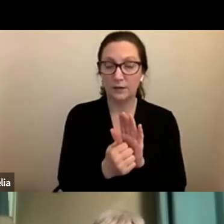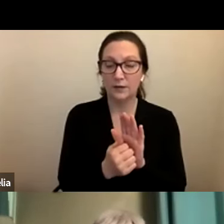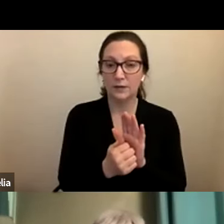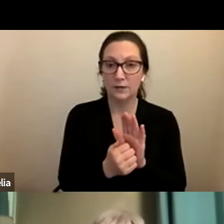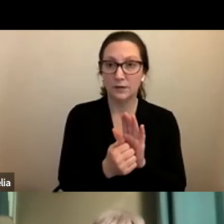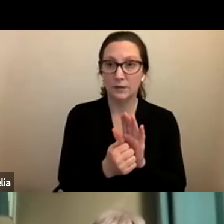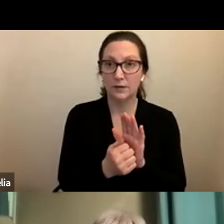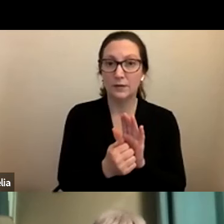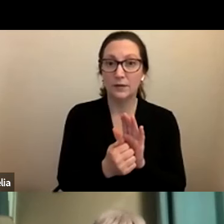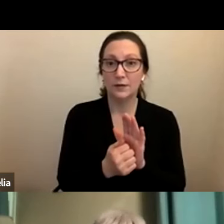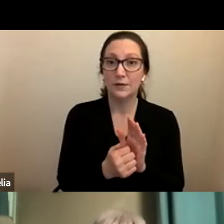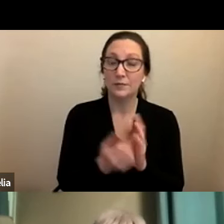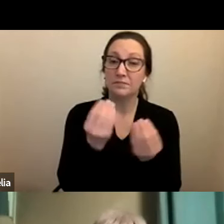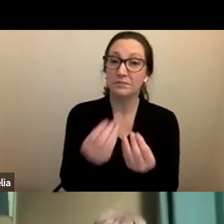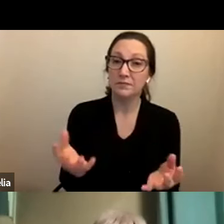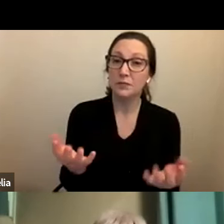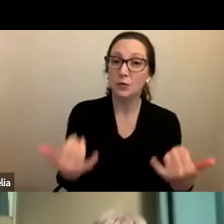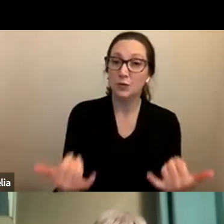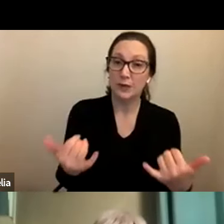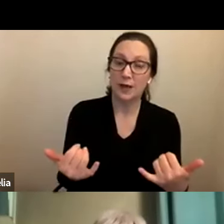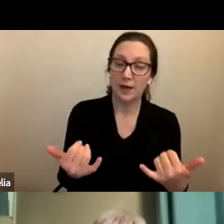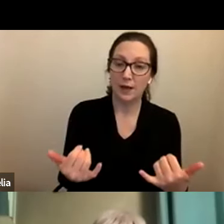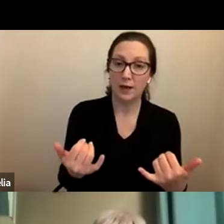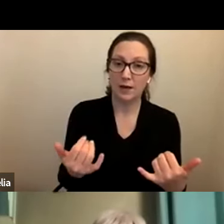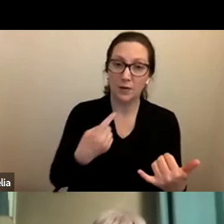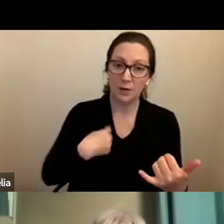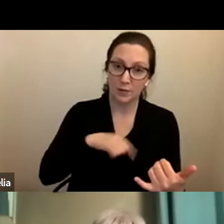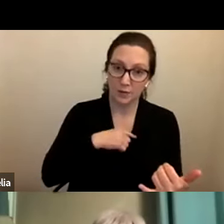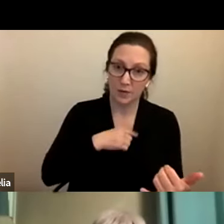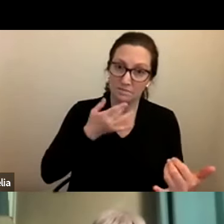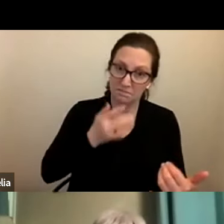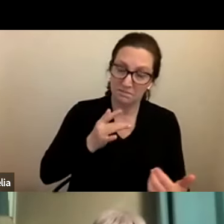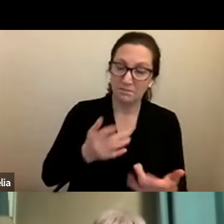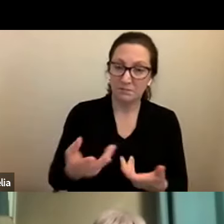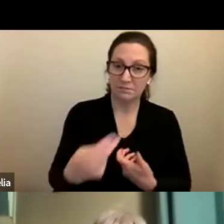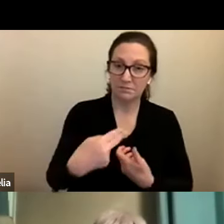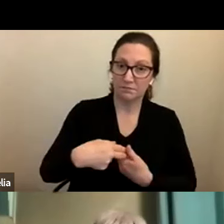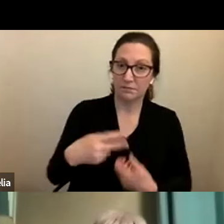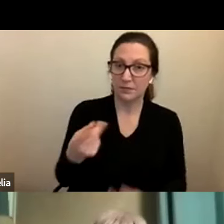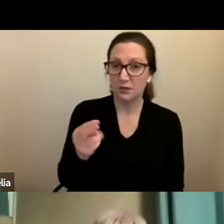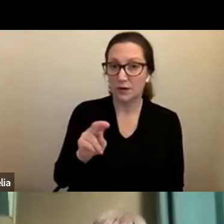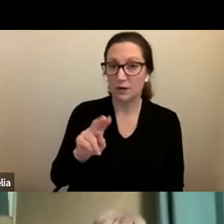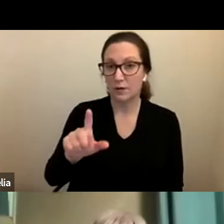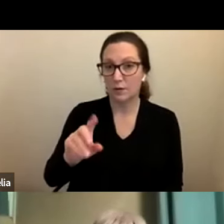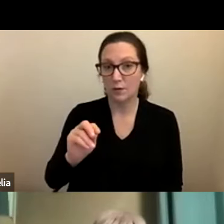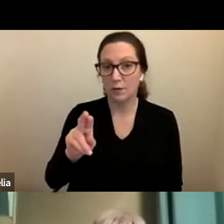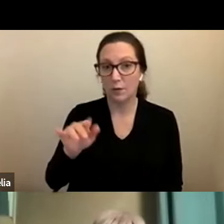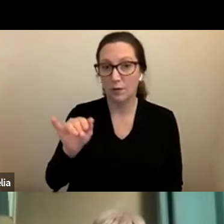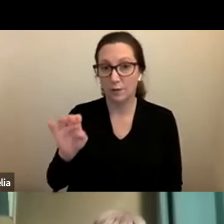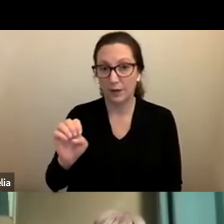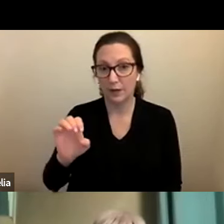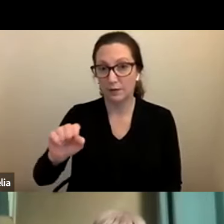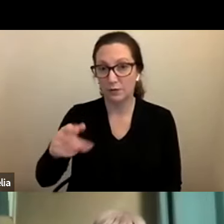We're honored this evening to have with us Dr. Laurie Shepard, University Distinguished Professor from the